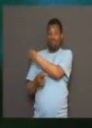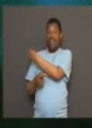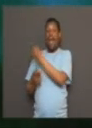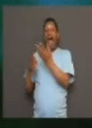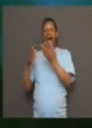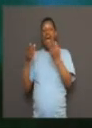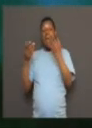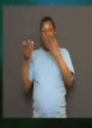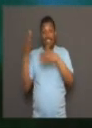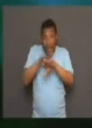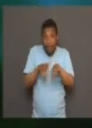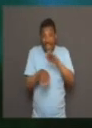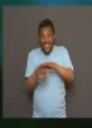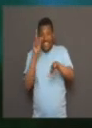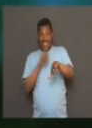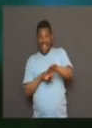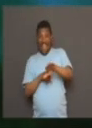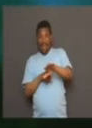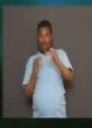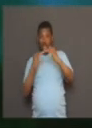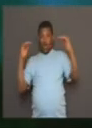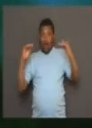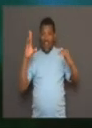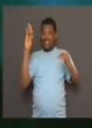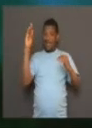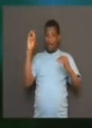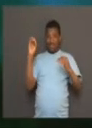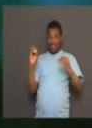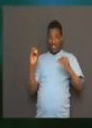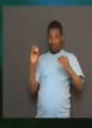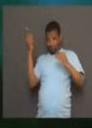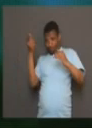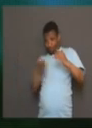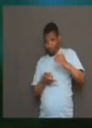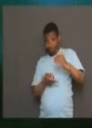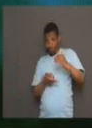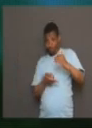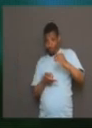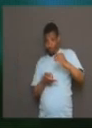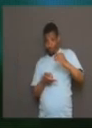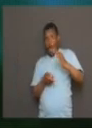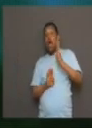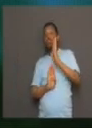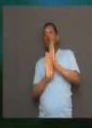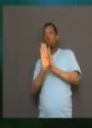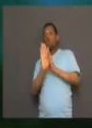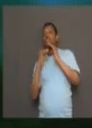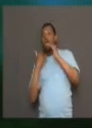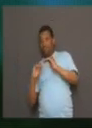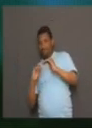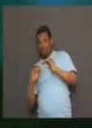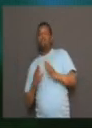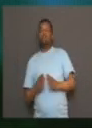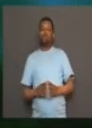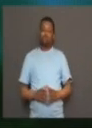Doubling time equals 70 divided by the growth